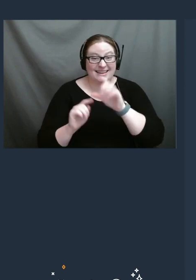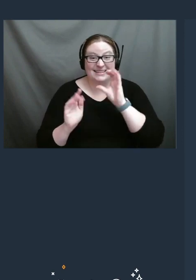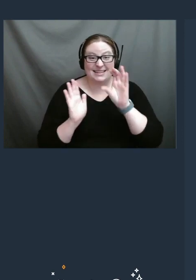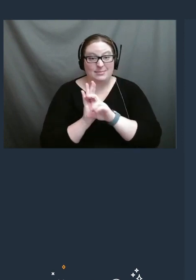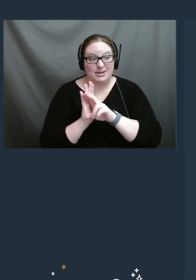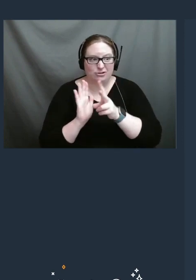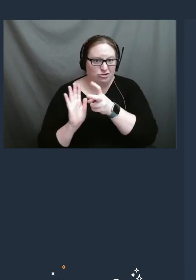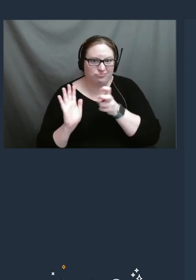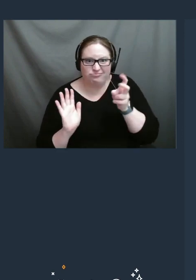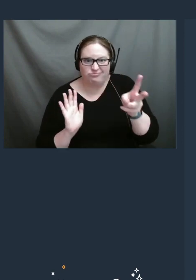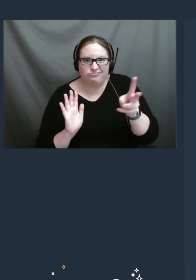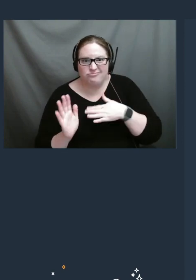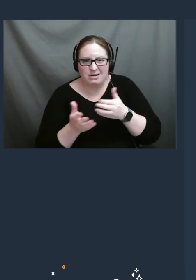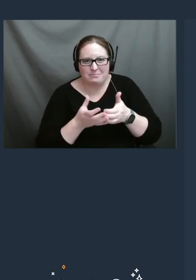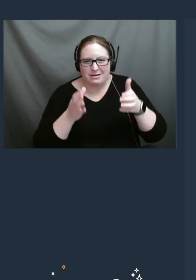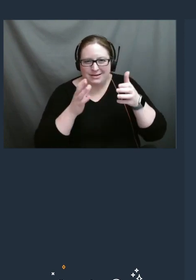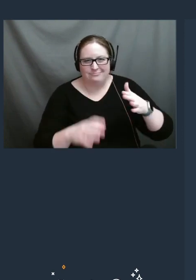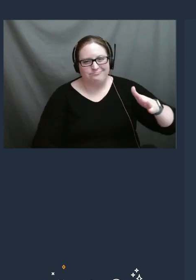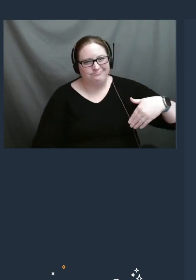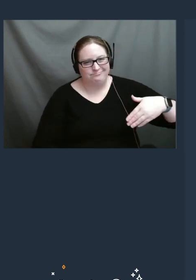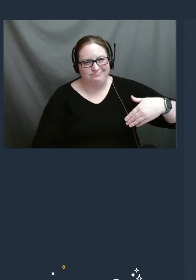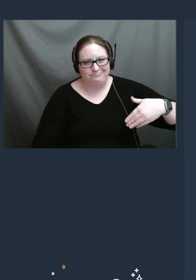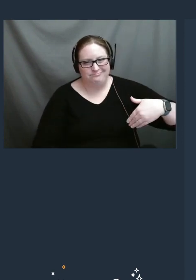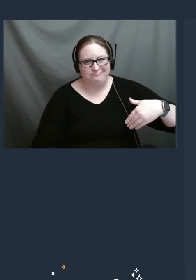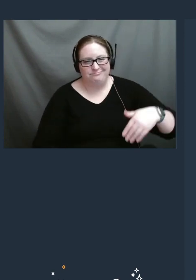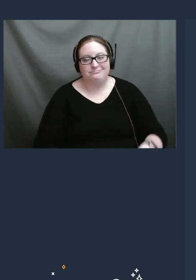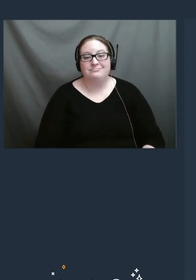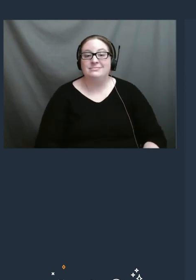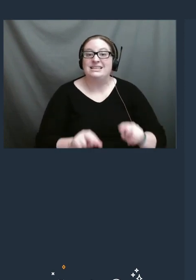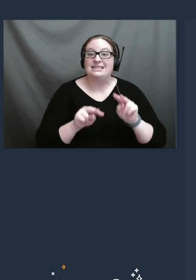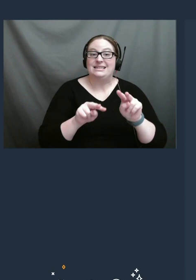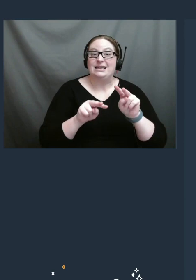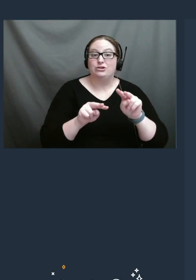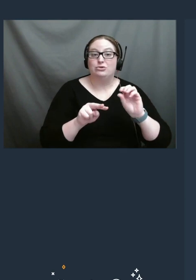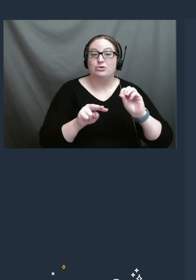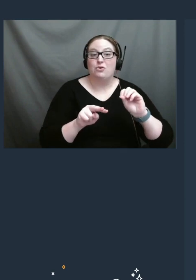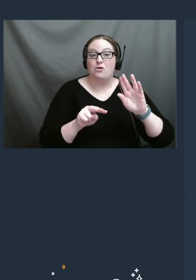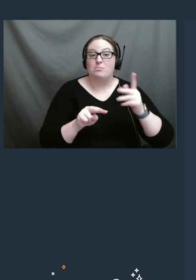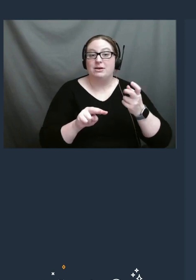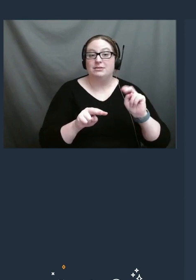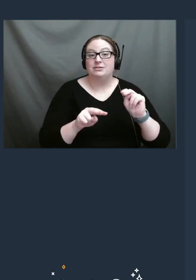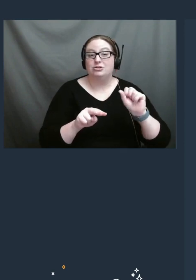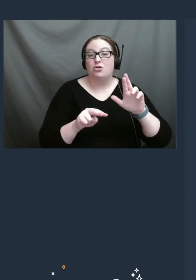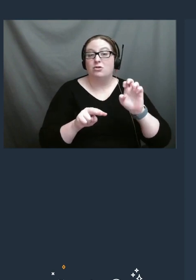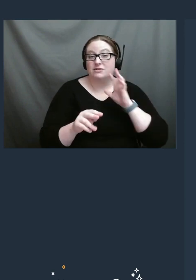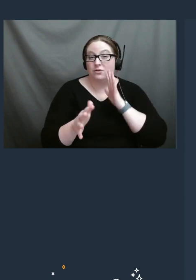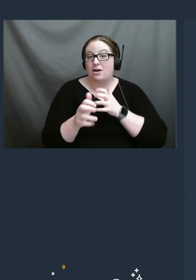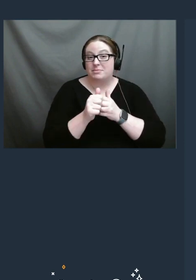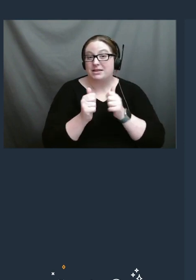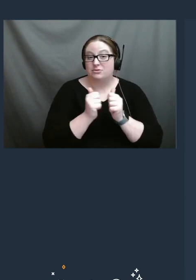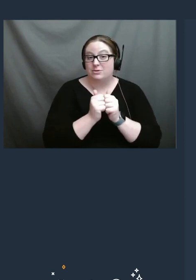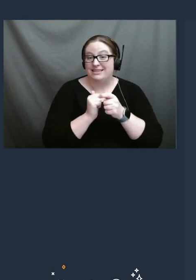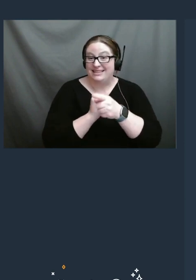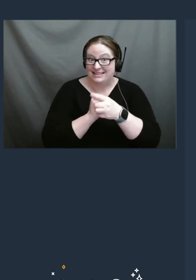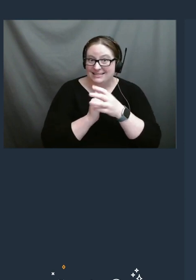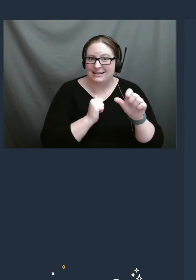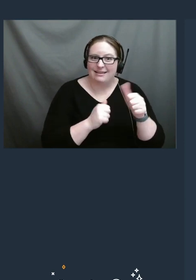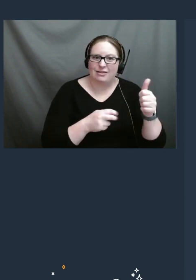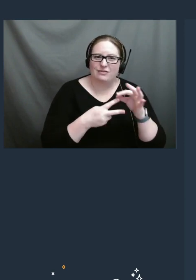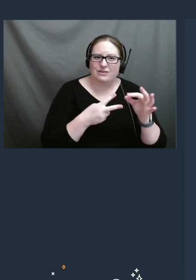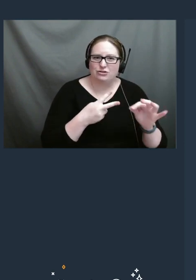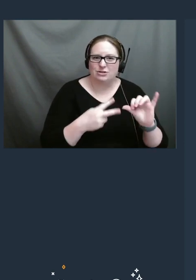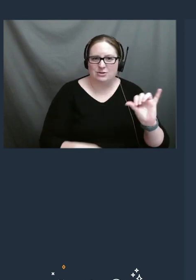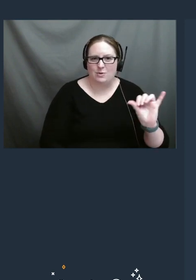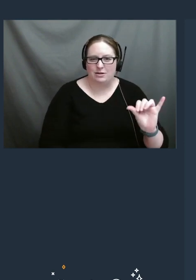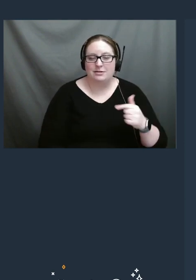bucket just yet. Stay tuned to our open source roadmap for updates on this and other features as well. We're really excited